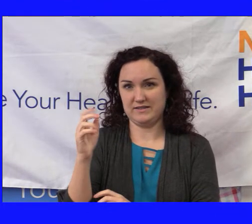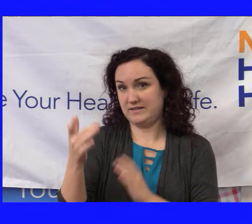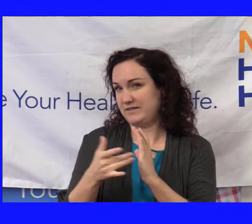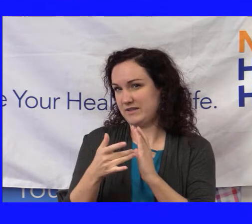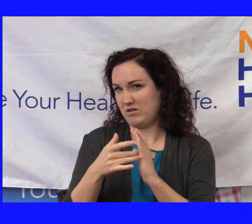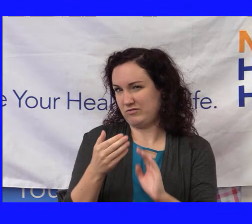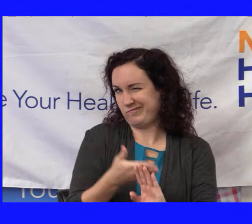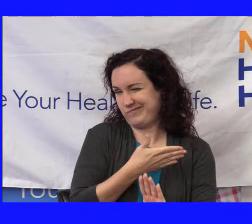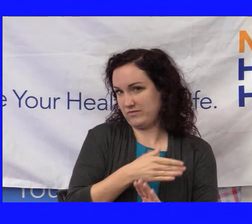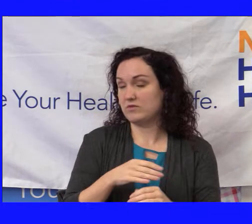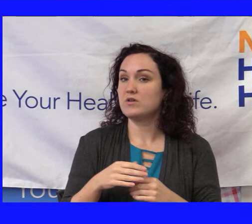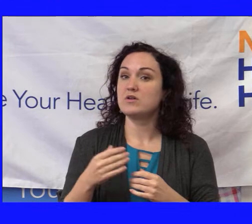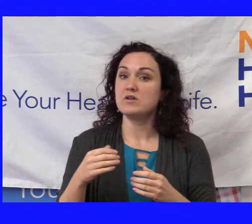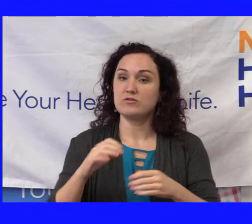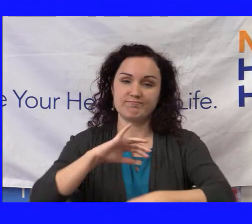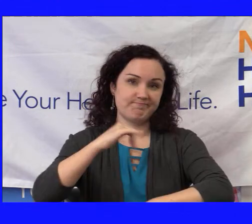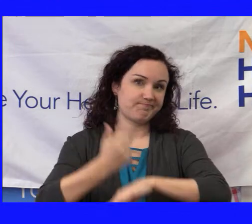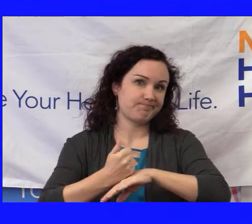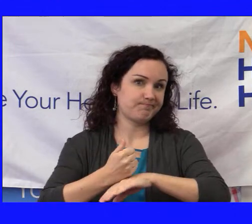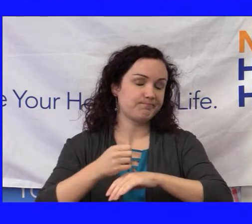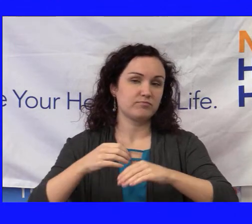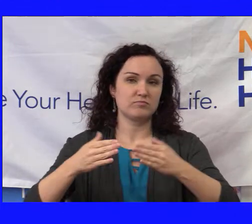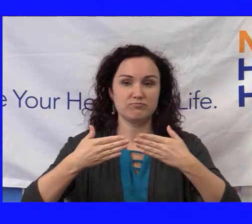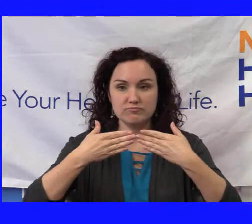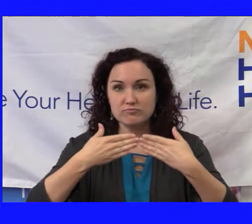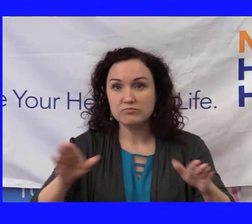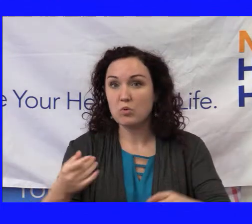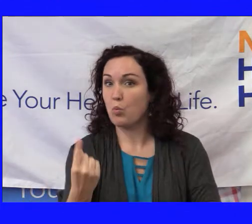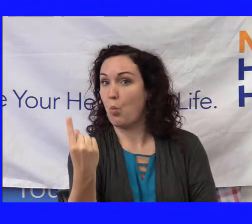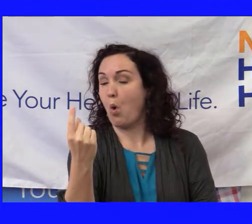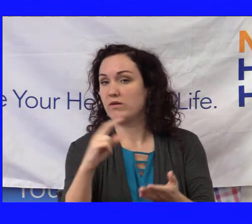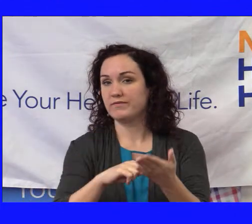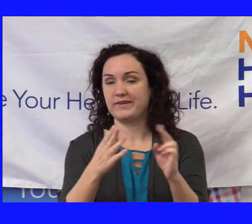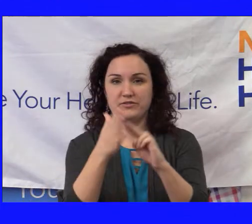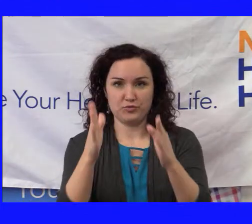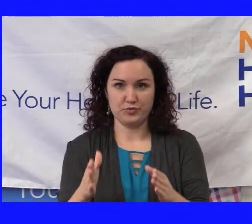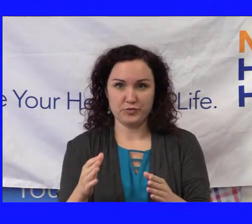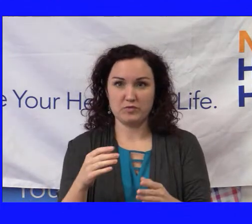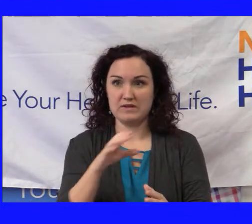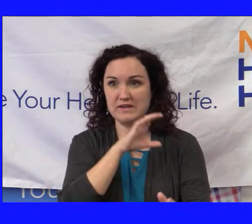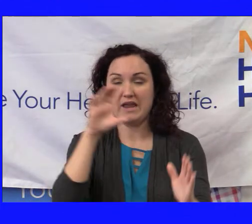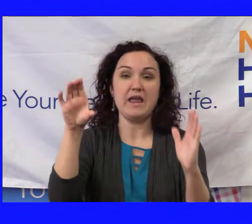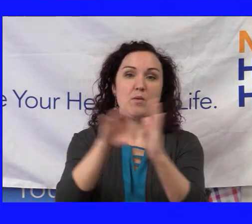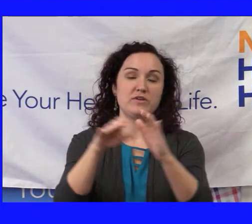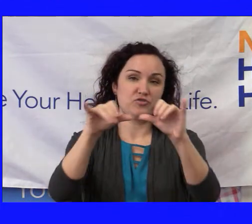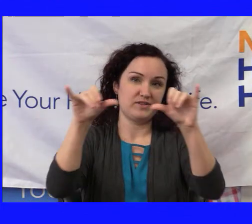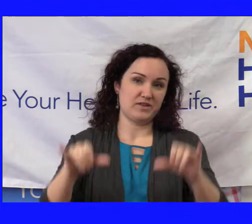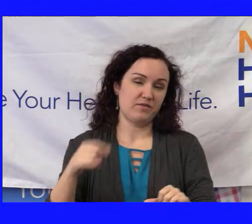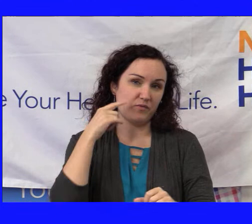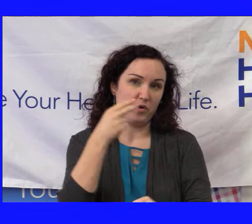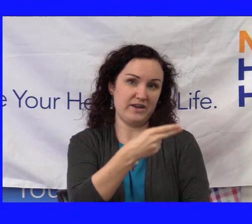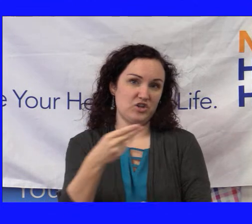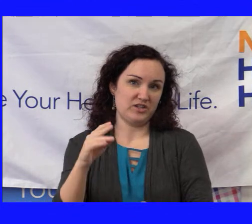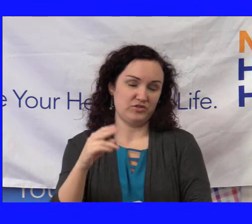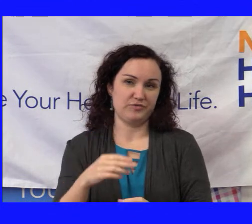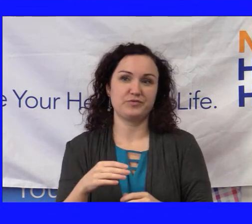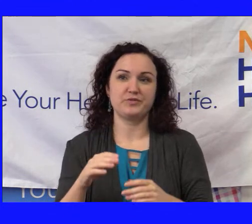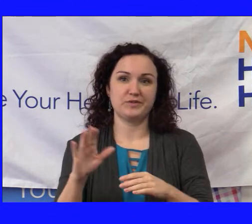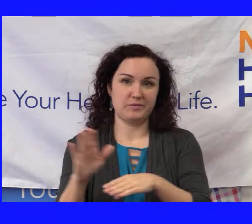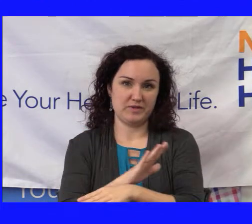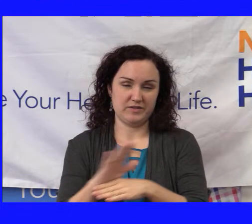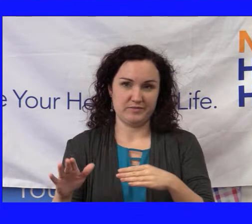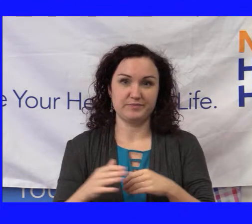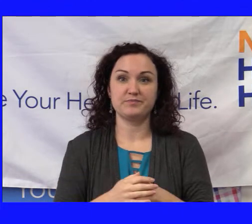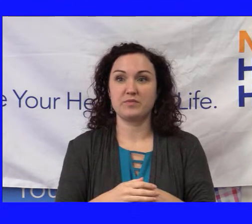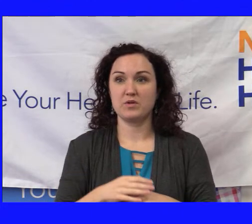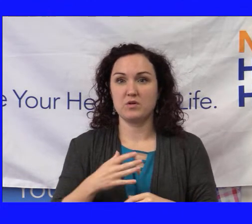to establish an enterprise-wide, single-vendor, integrated imaging system for the H&H enterprise, which is